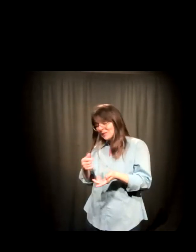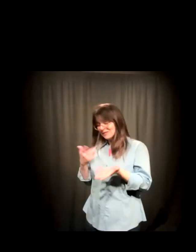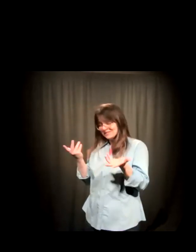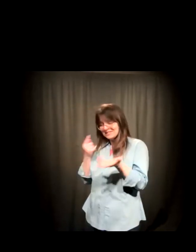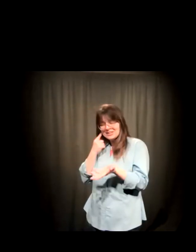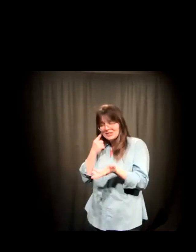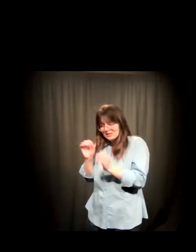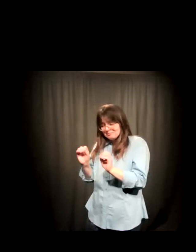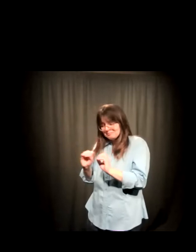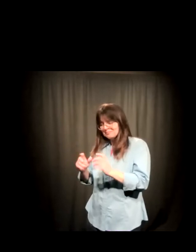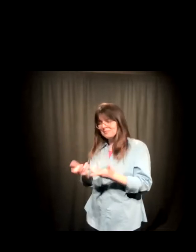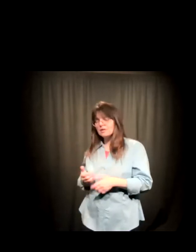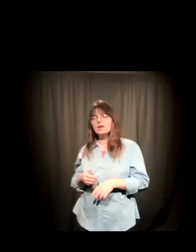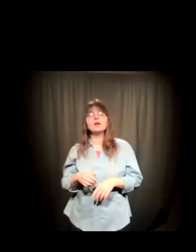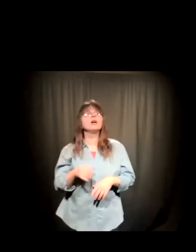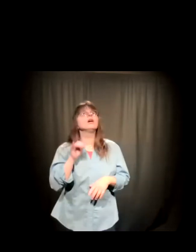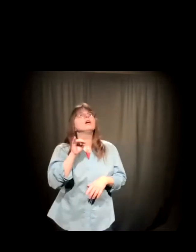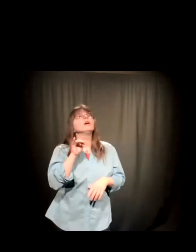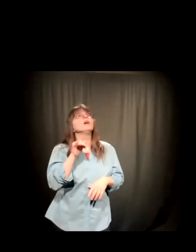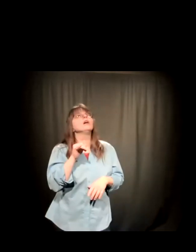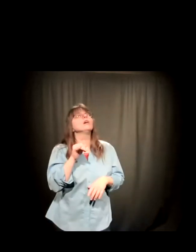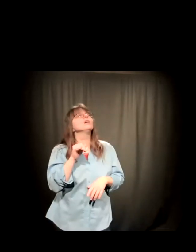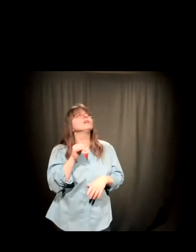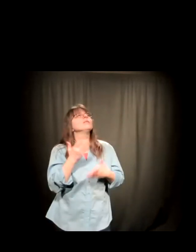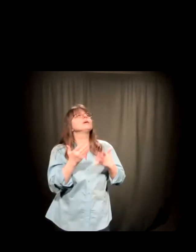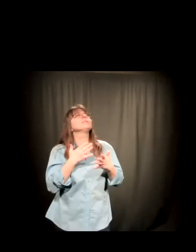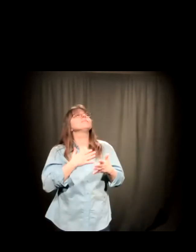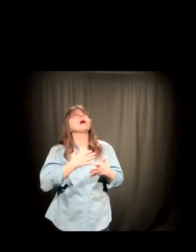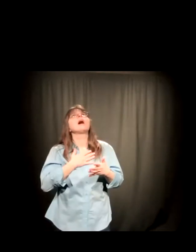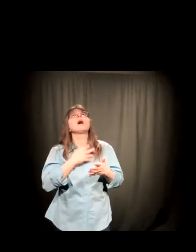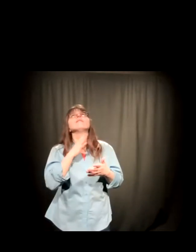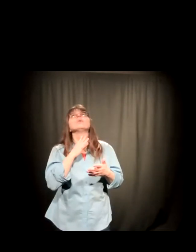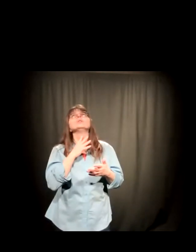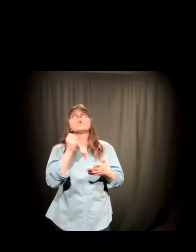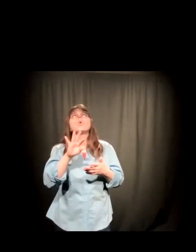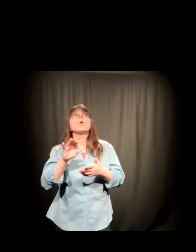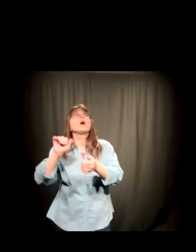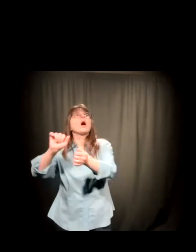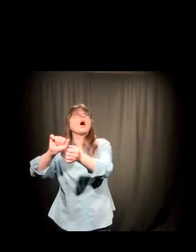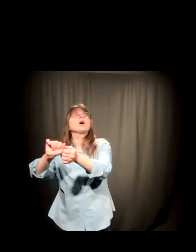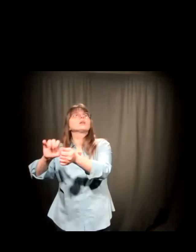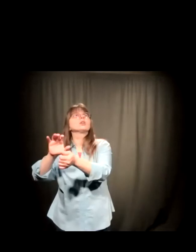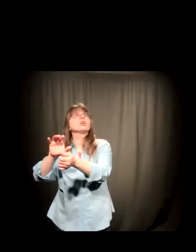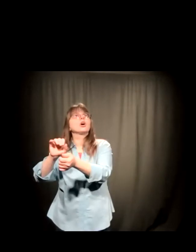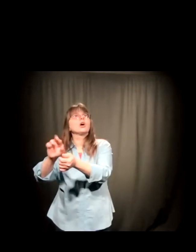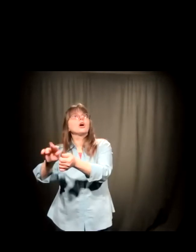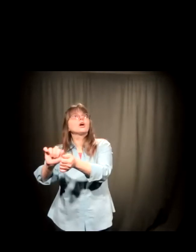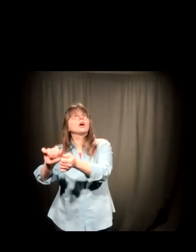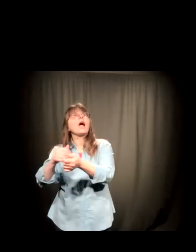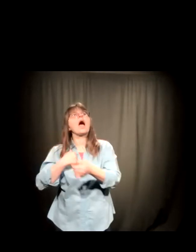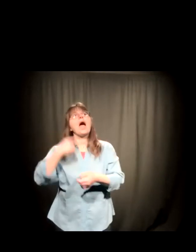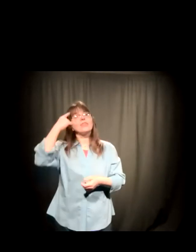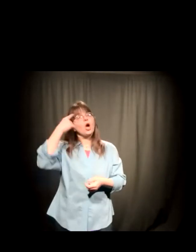applied only to outside sounds like my voice or the honk of a car. For some reason, I still thought she could hear her